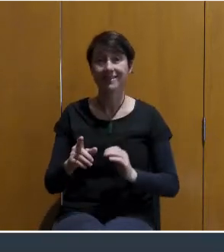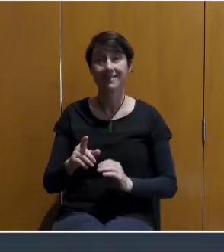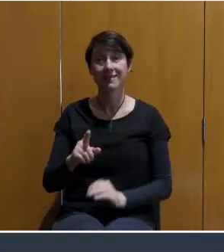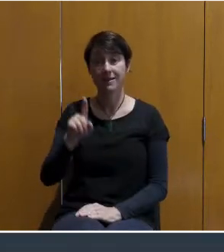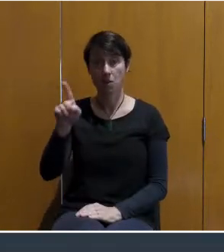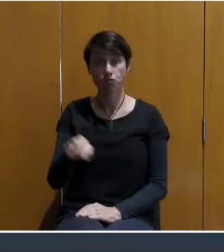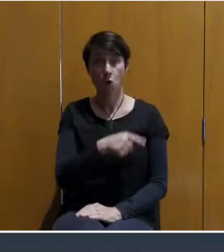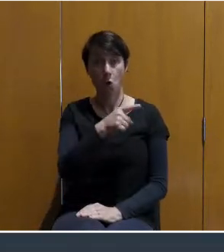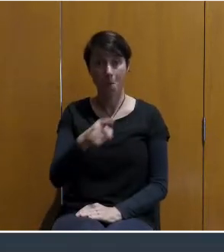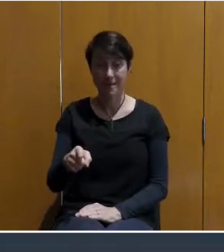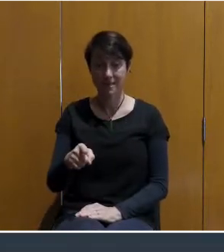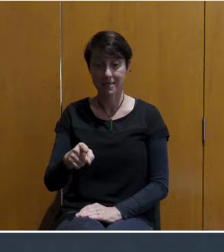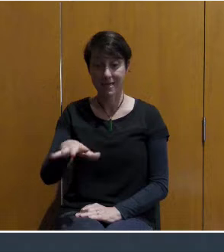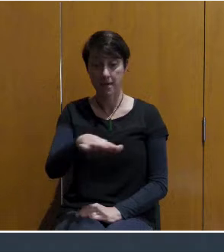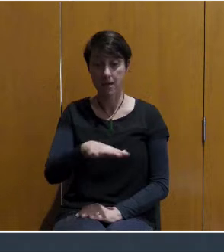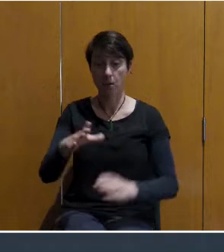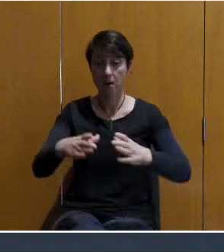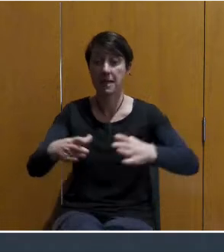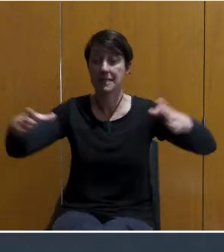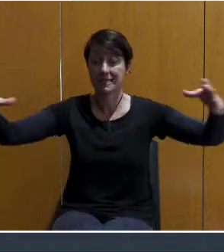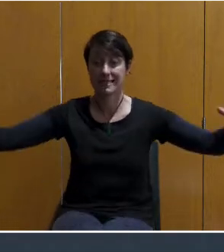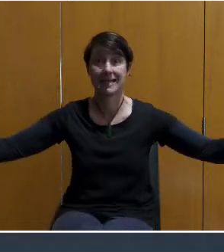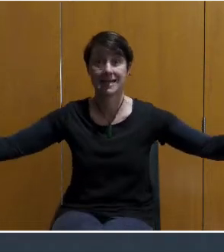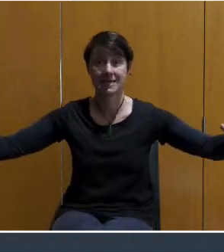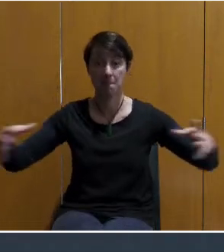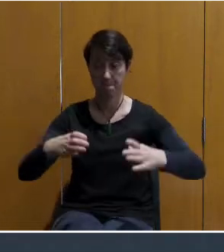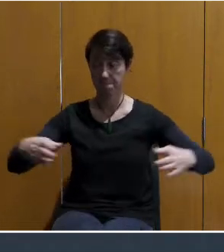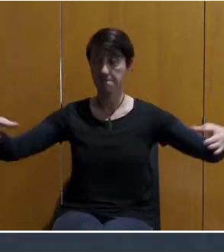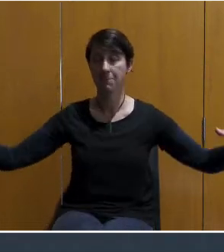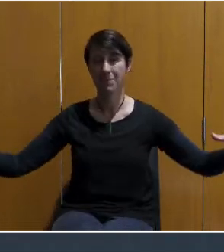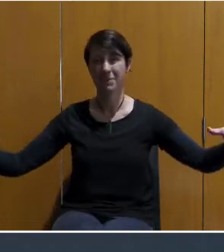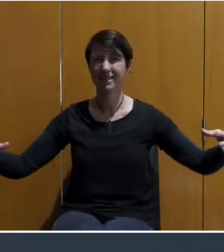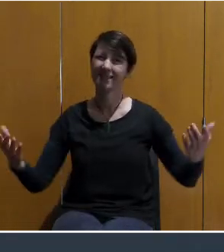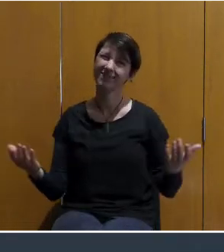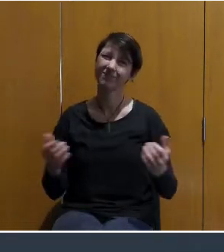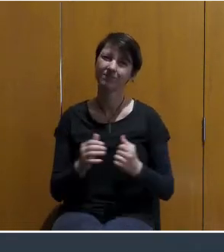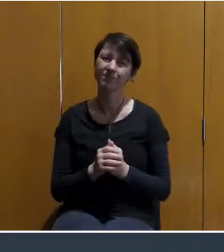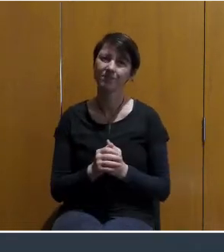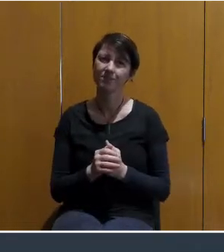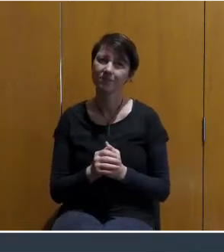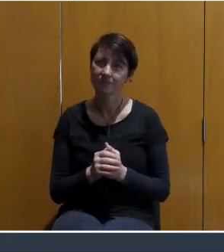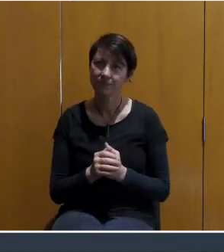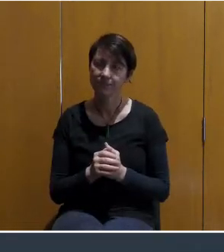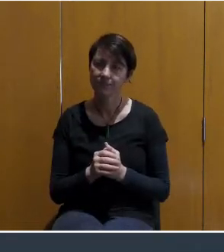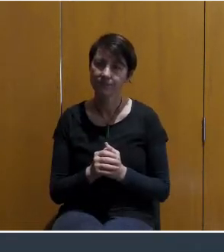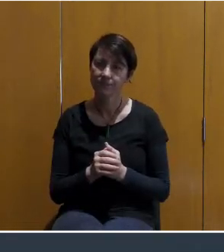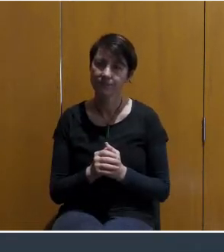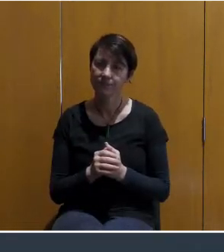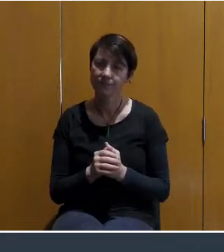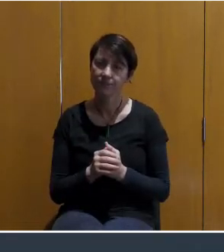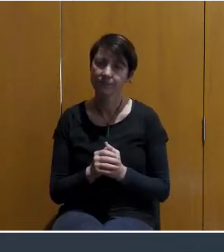about the other side there. I don't think that's, you know, that can be designated for, as you said, for the